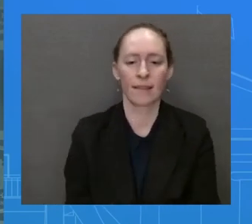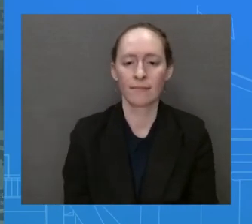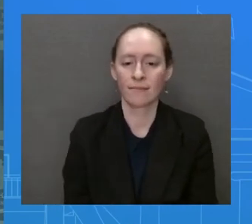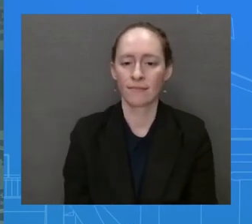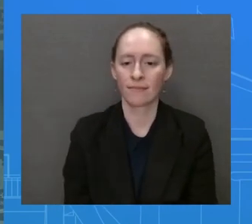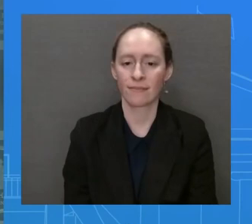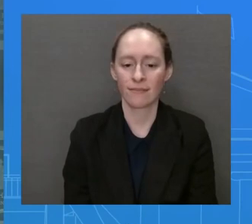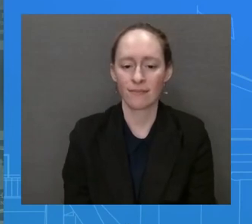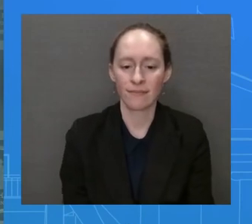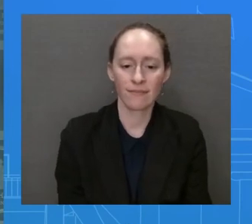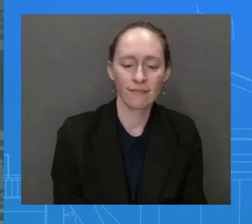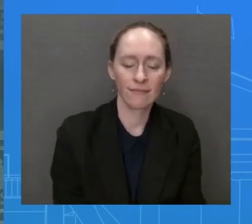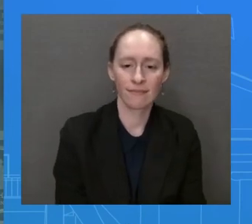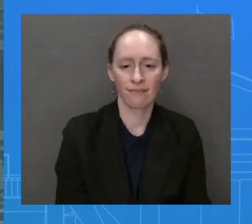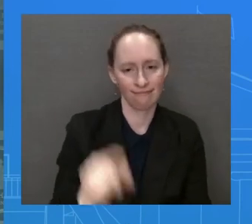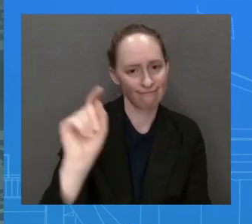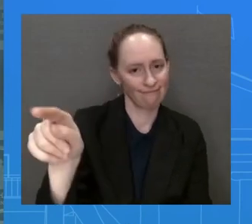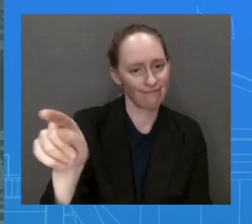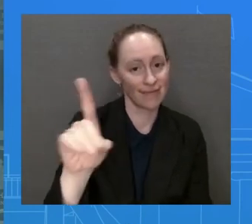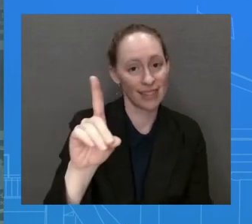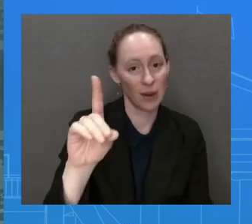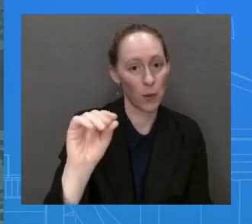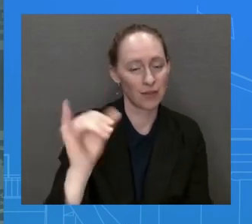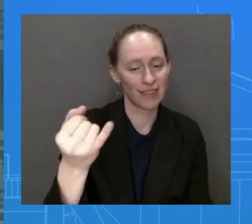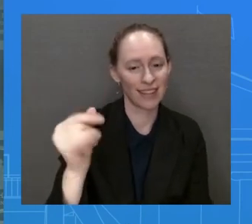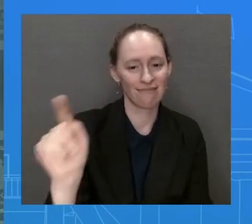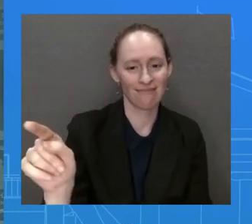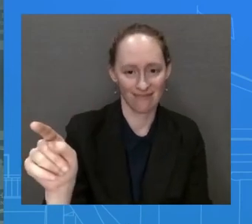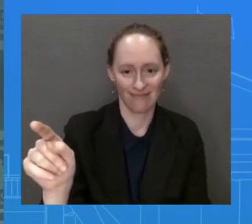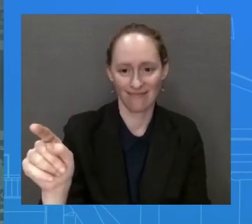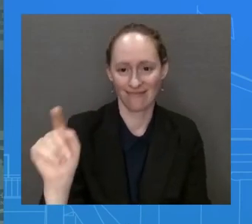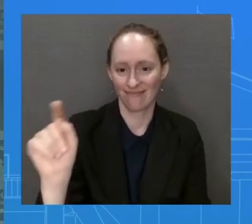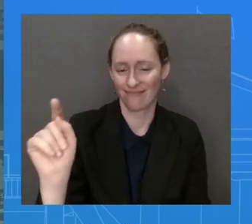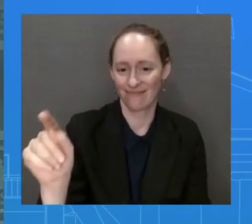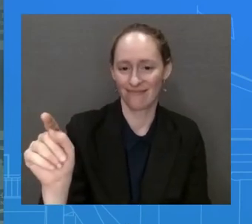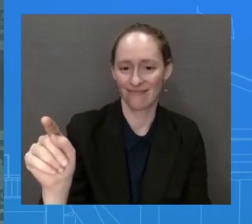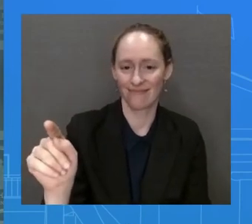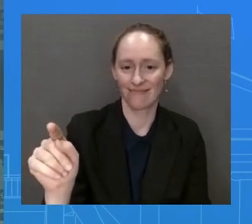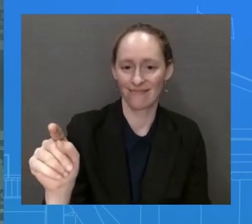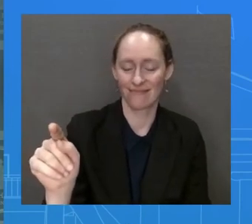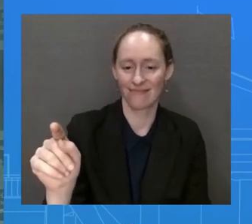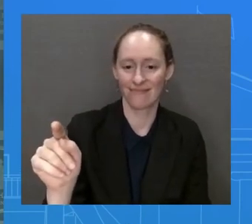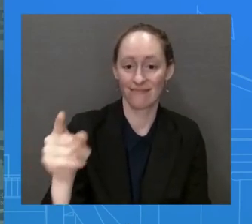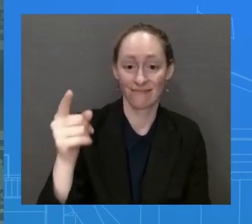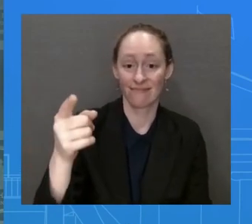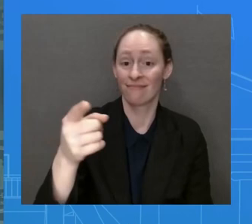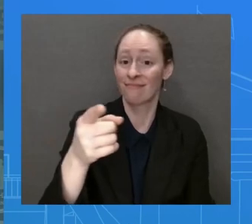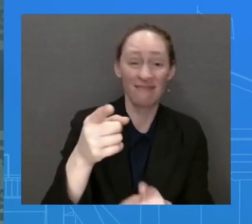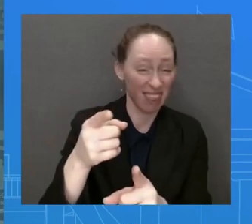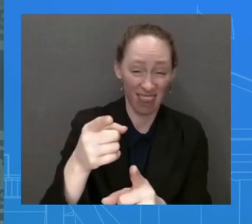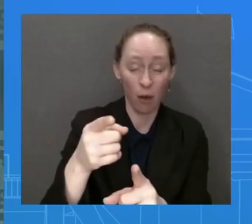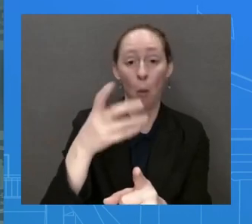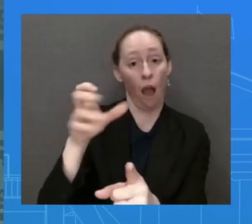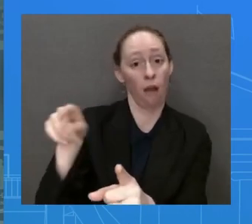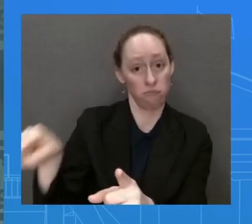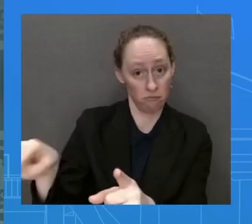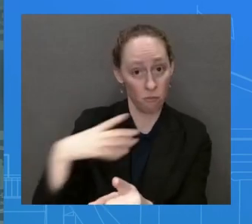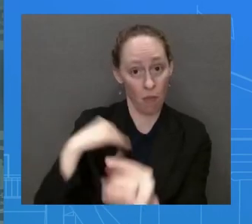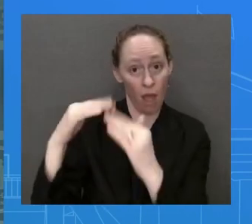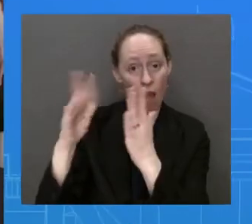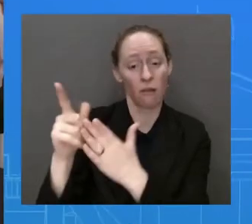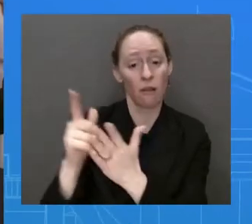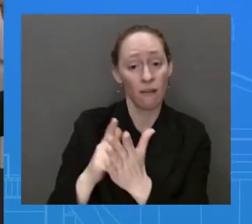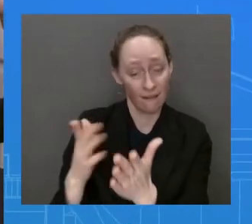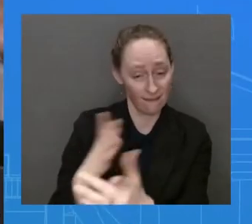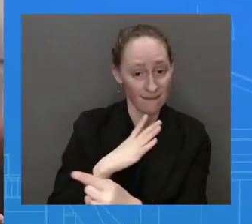you have. If you don't want to talk to the Department of Justice, you're free to talk to the White House Counsel Office. I know you guys have been in touch with my colleagues there. We